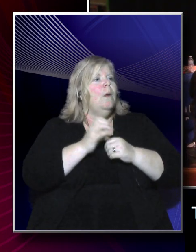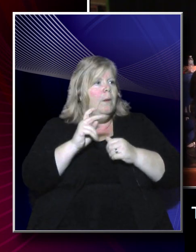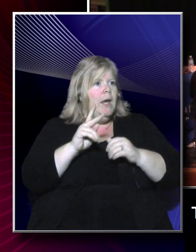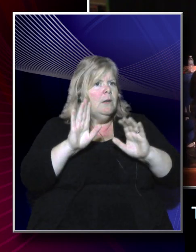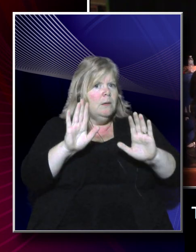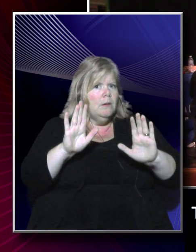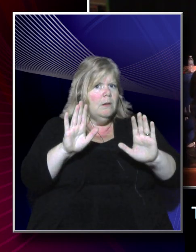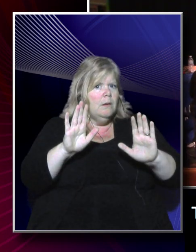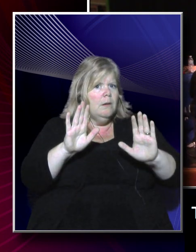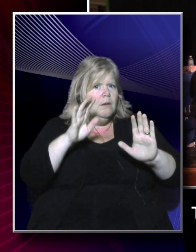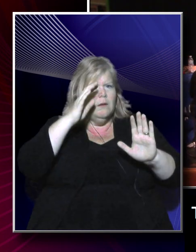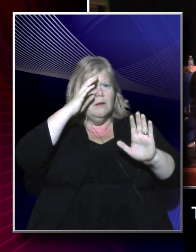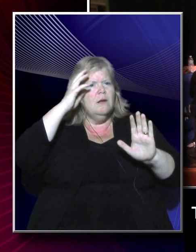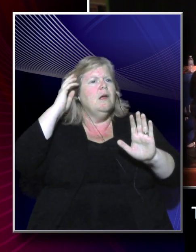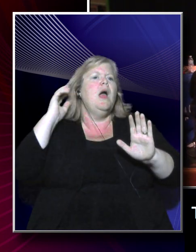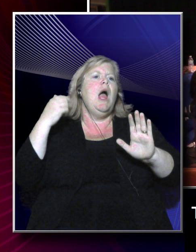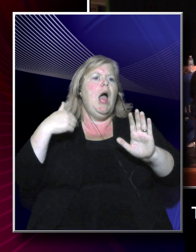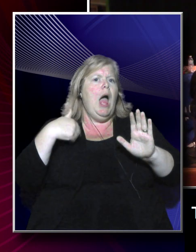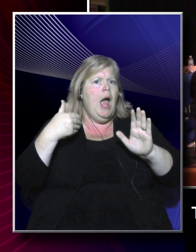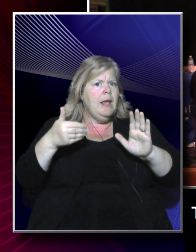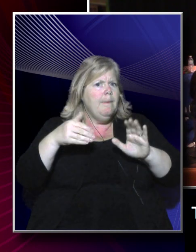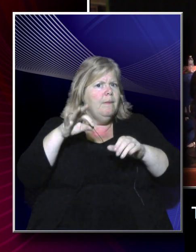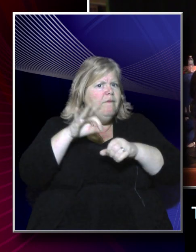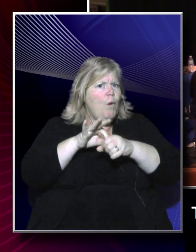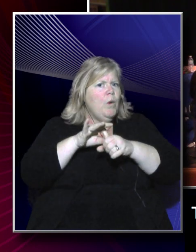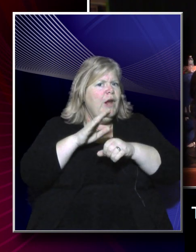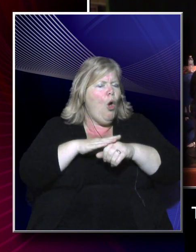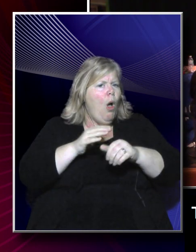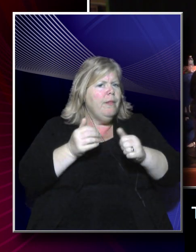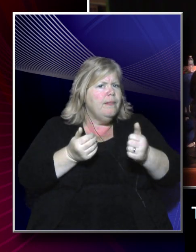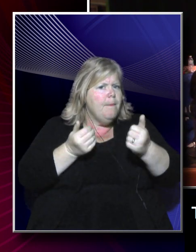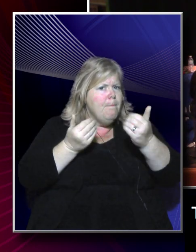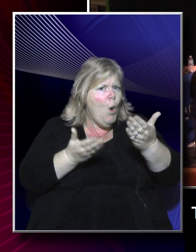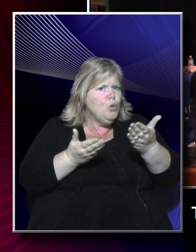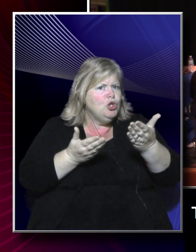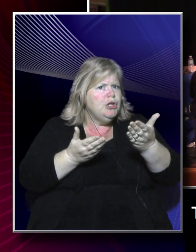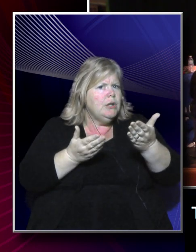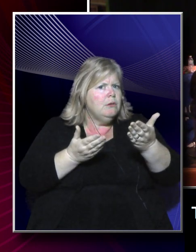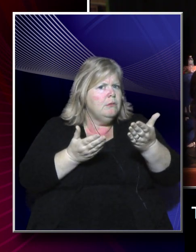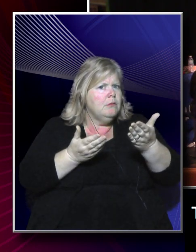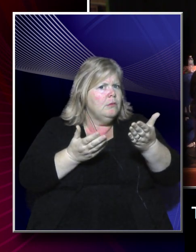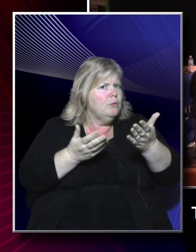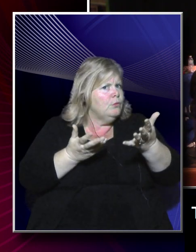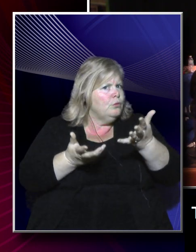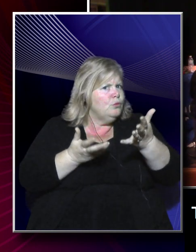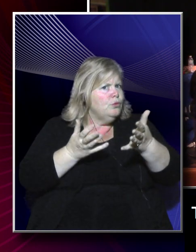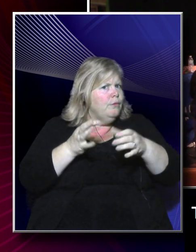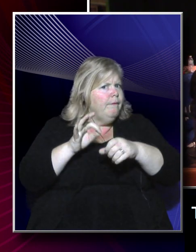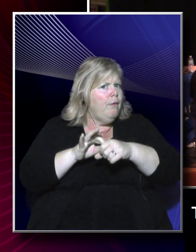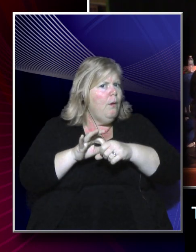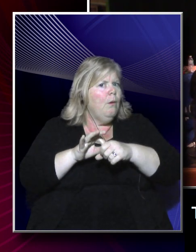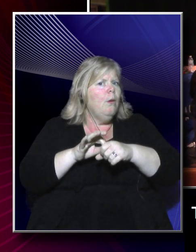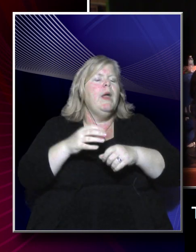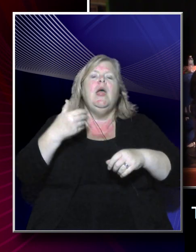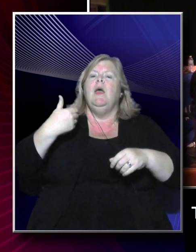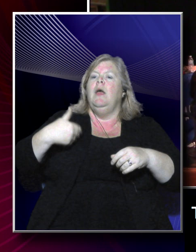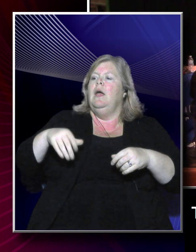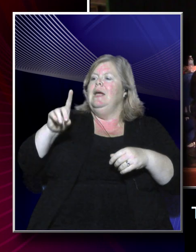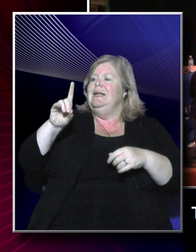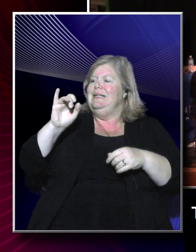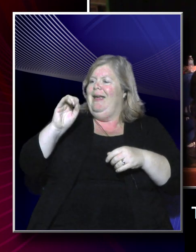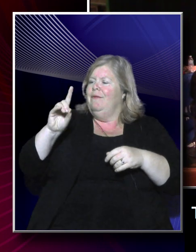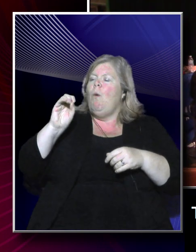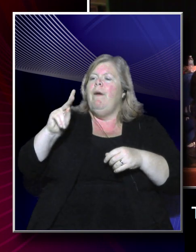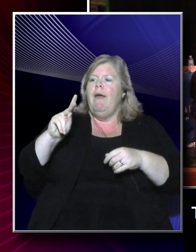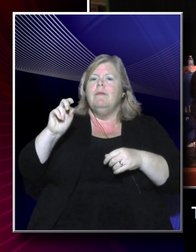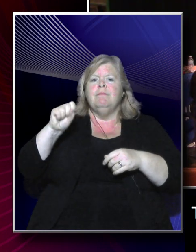so there's I am voting on the motion to vote for one of these. Okay. This is David. Yeah, I think